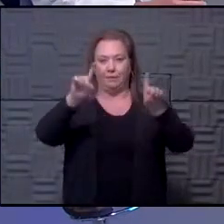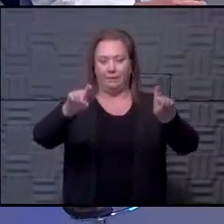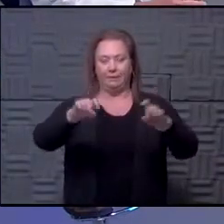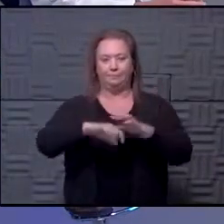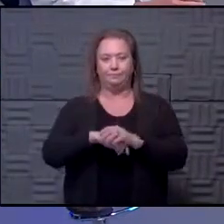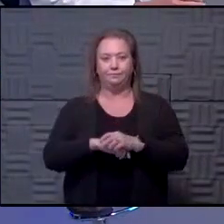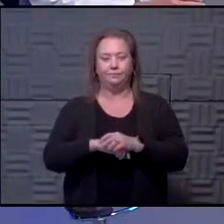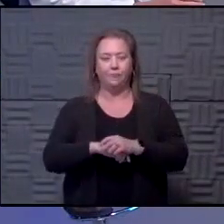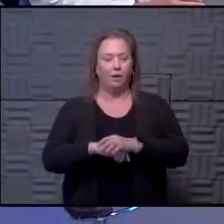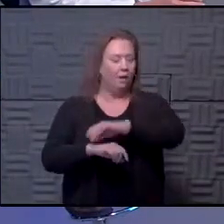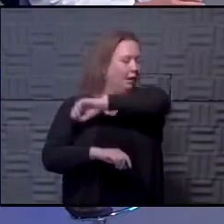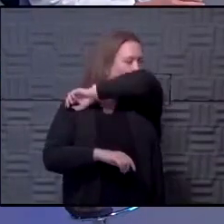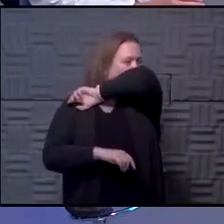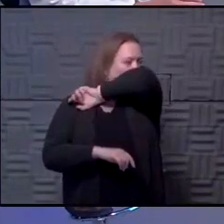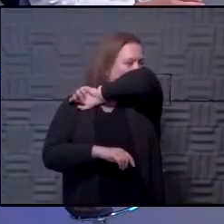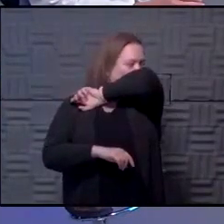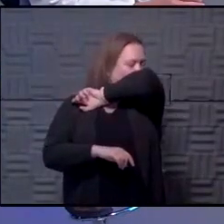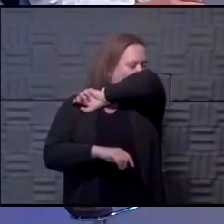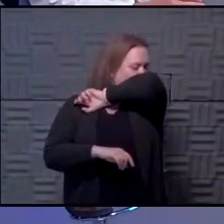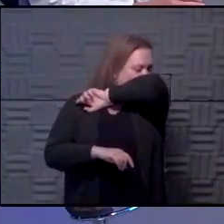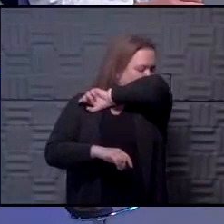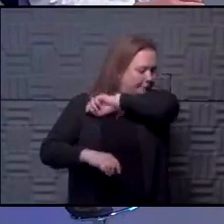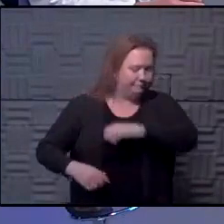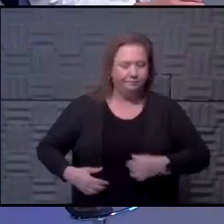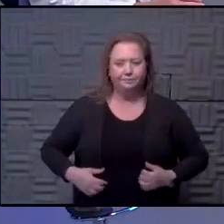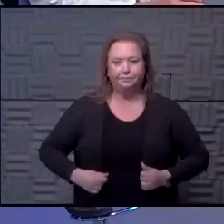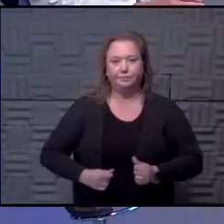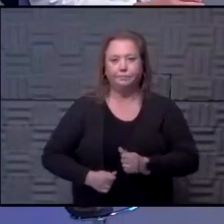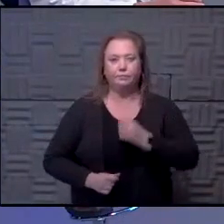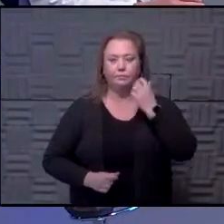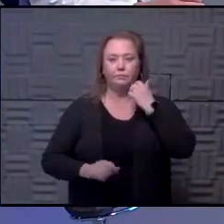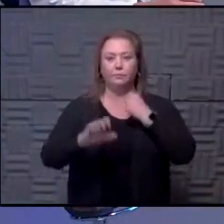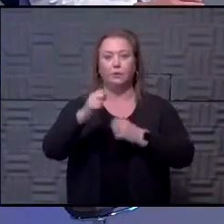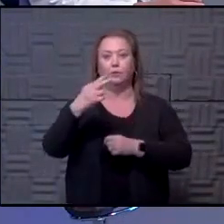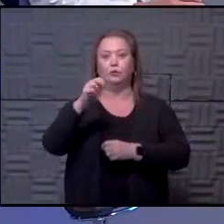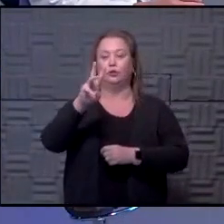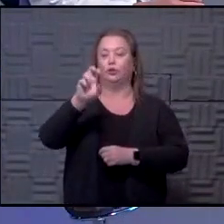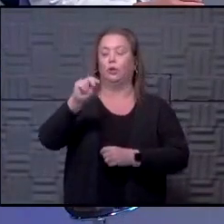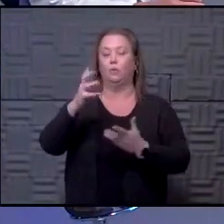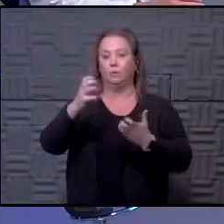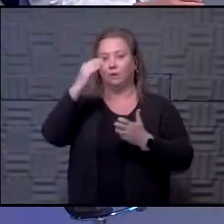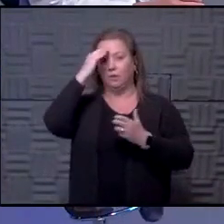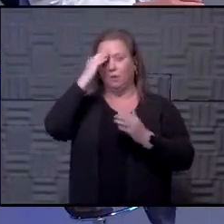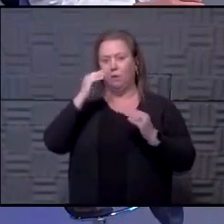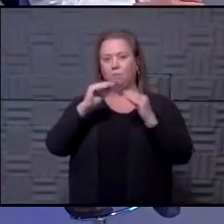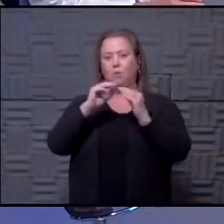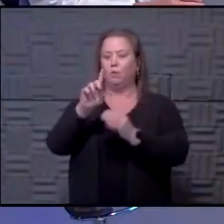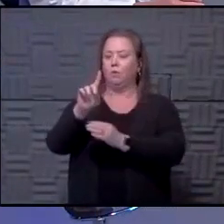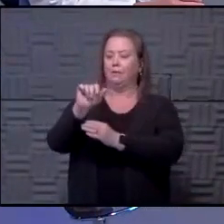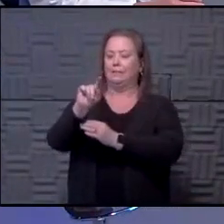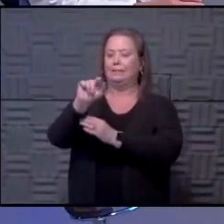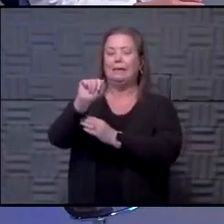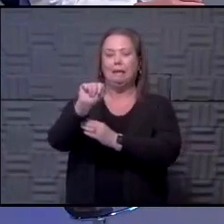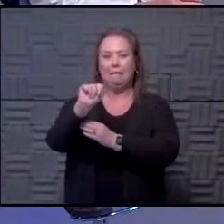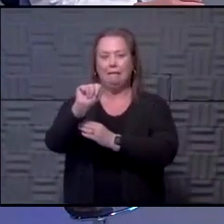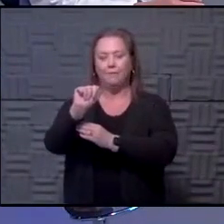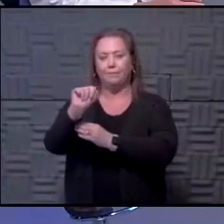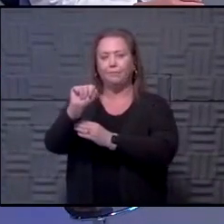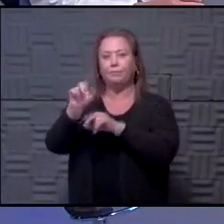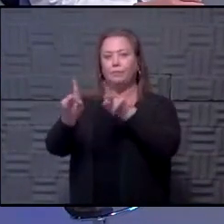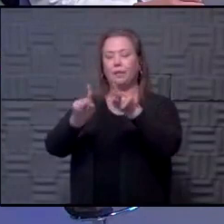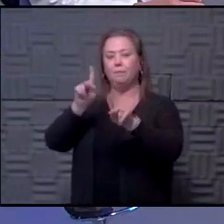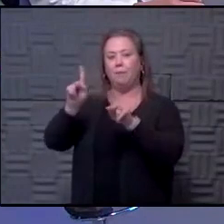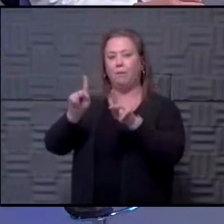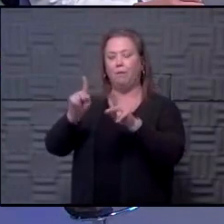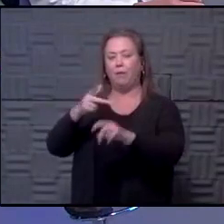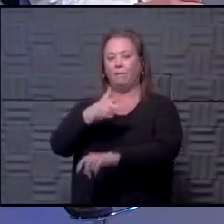100%, yep. So Sean wants to know, is there more data, or when will there be more data on if people who are vaccinated are